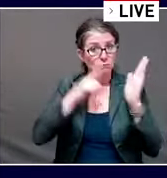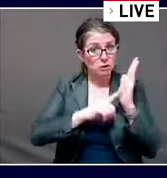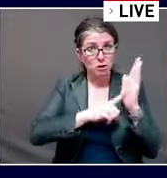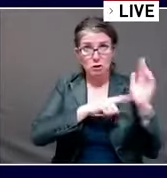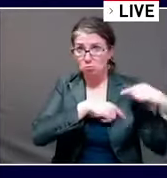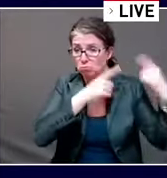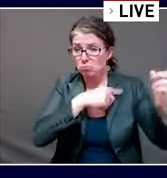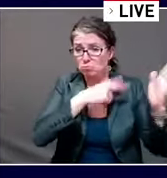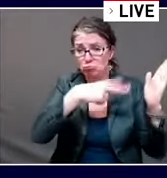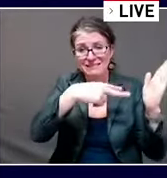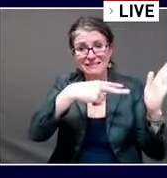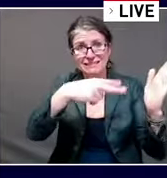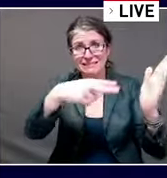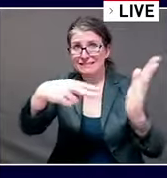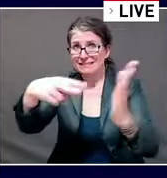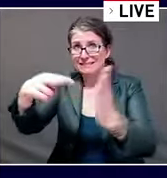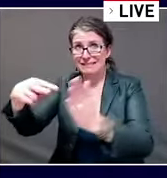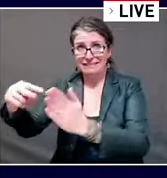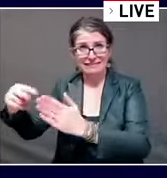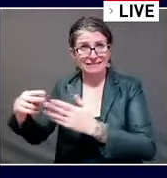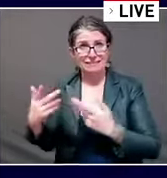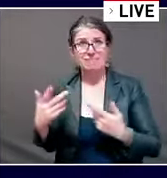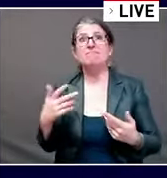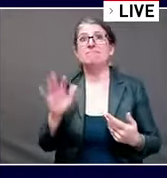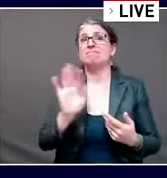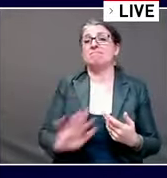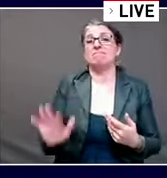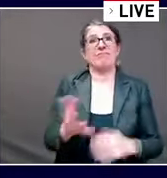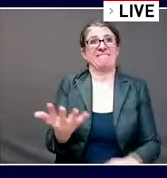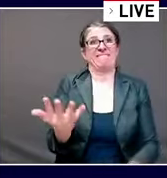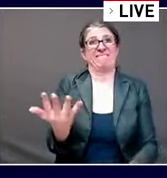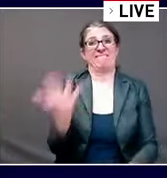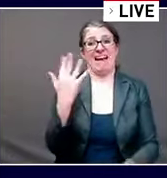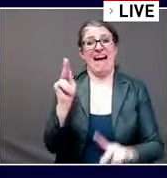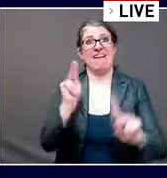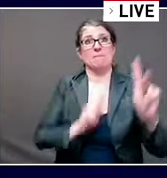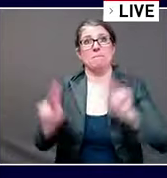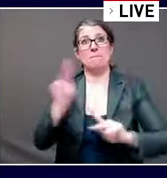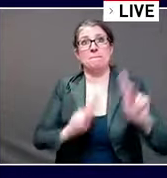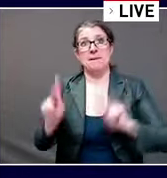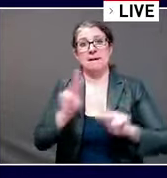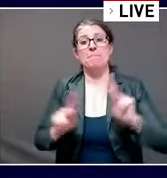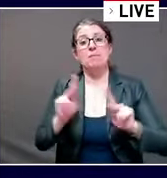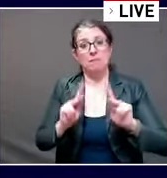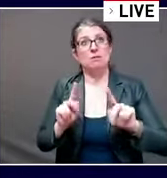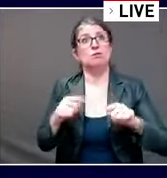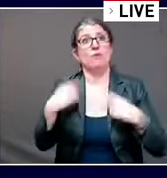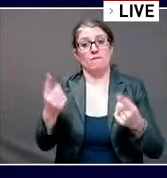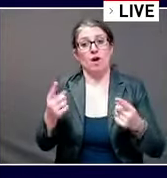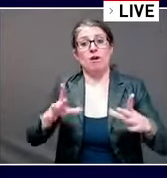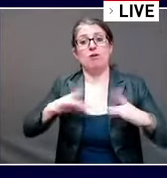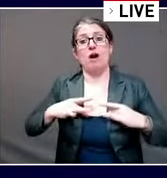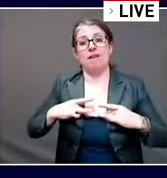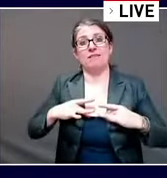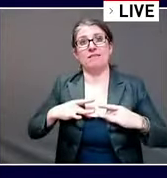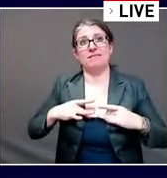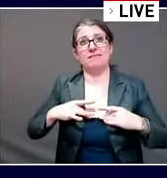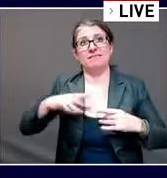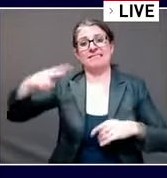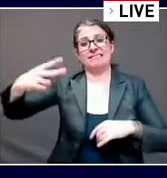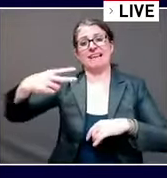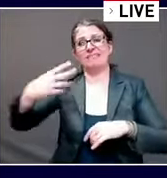has been reinfected and proven to have been a reinfection as opposed to someone who just didn't clear